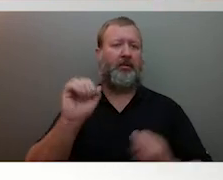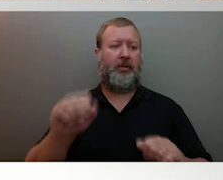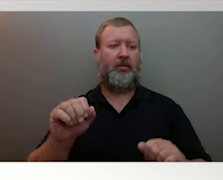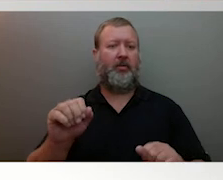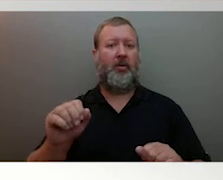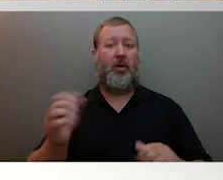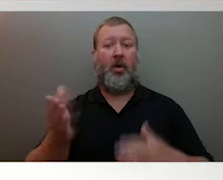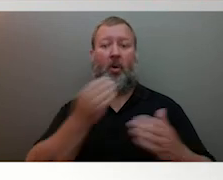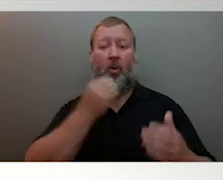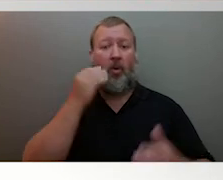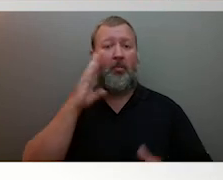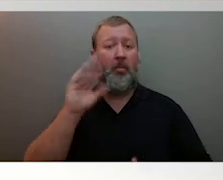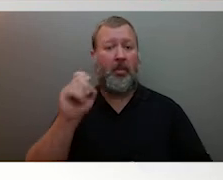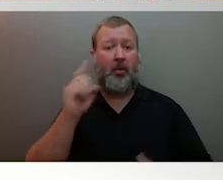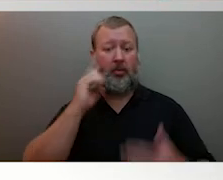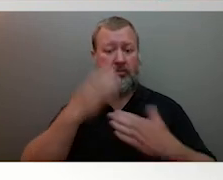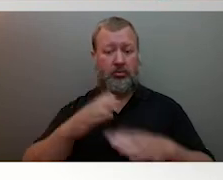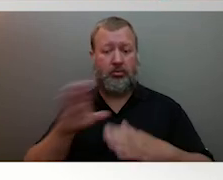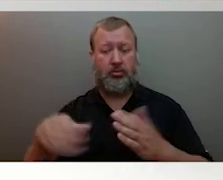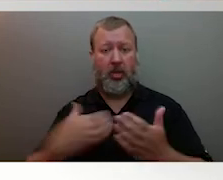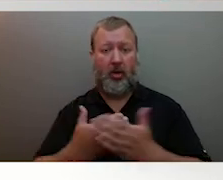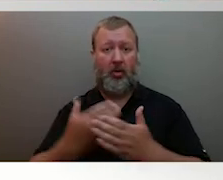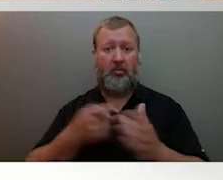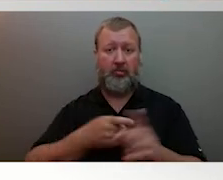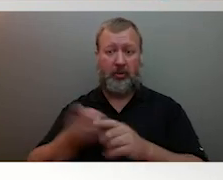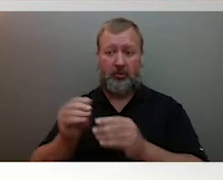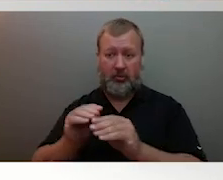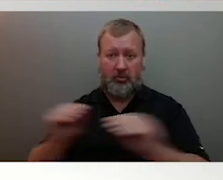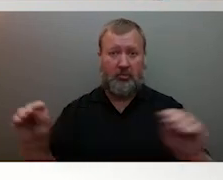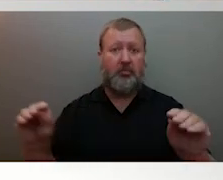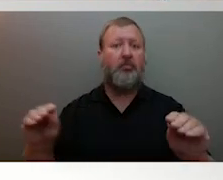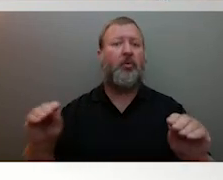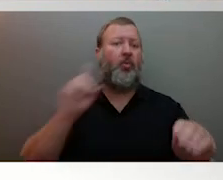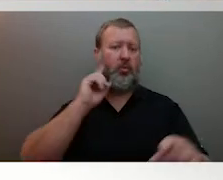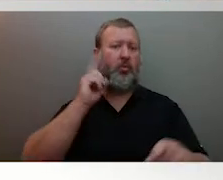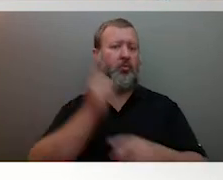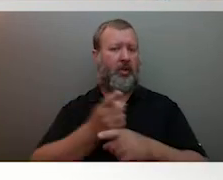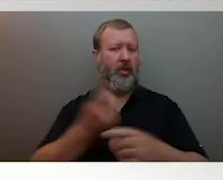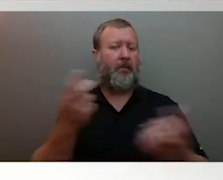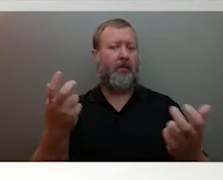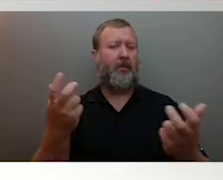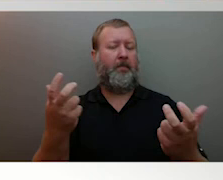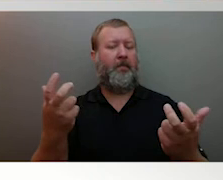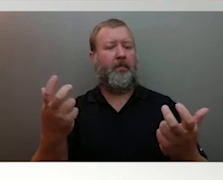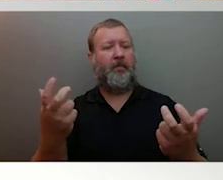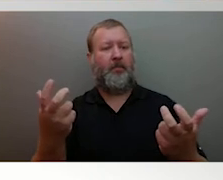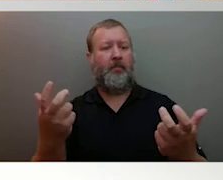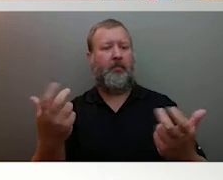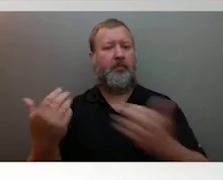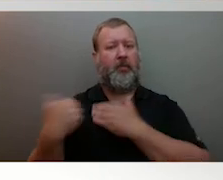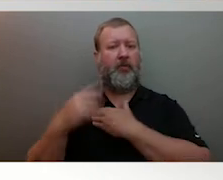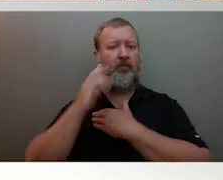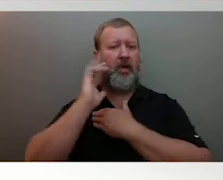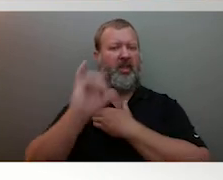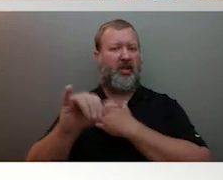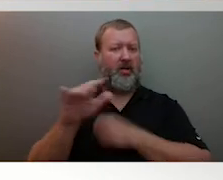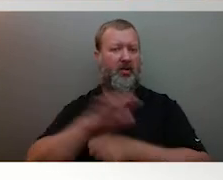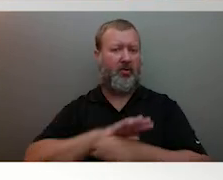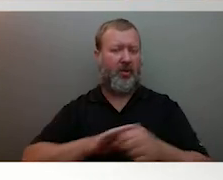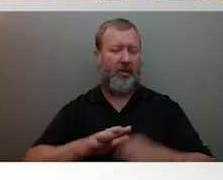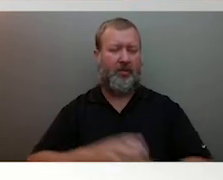take that box home and we divvy it out to all the program specialists so that you'll get the specialist that is responsible for that